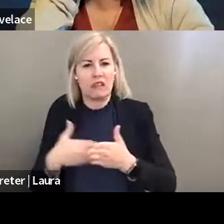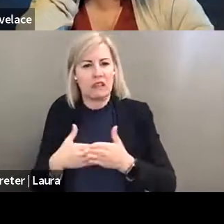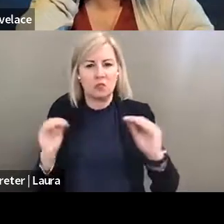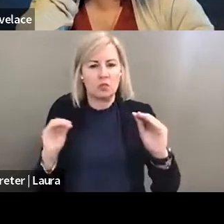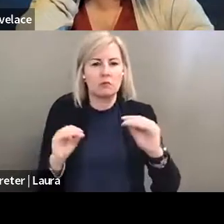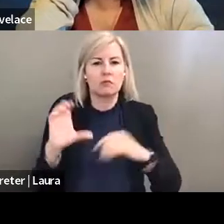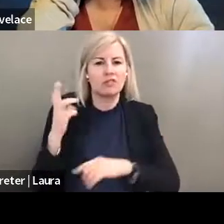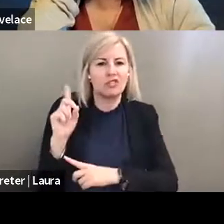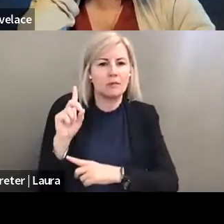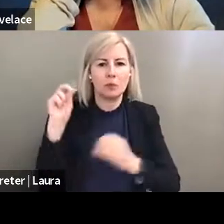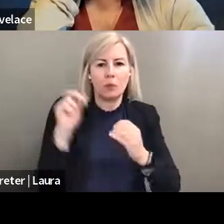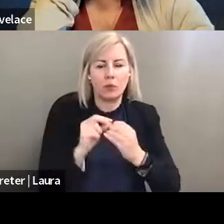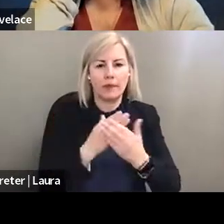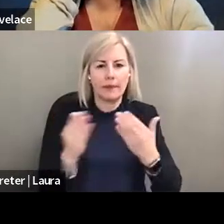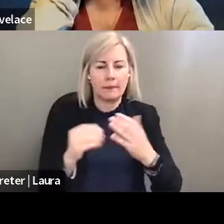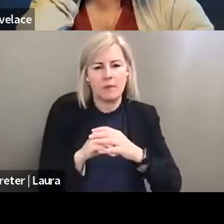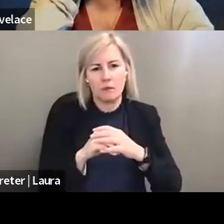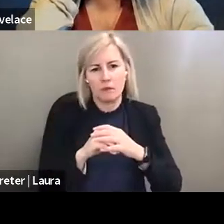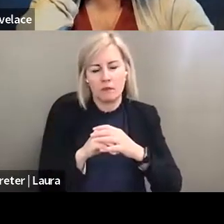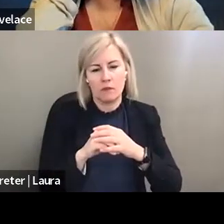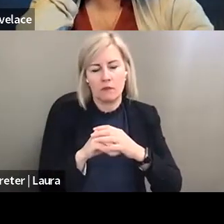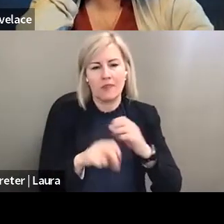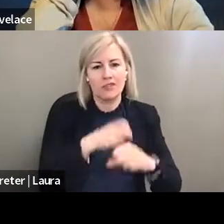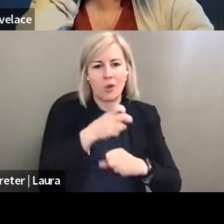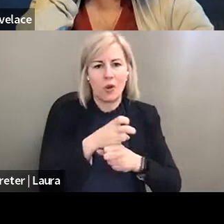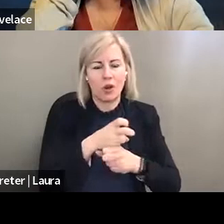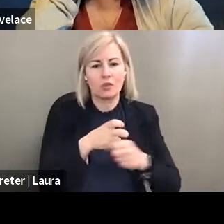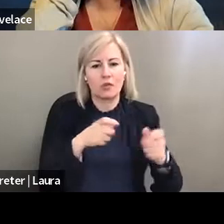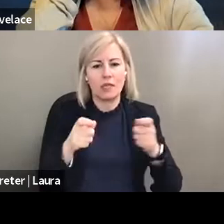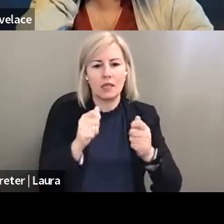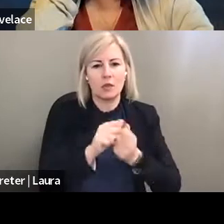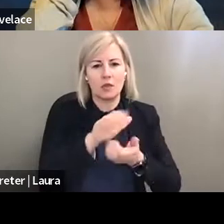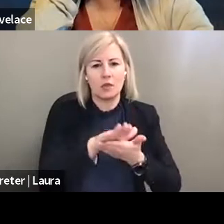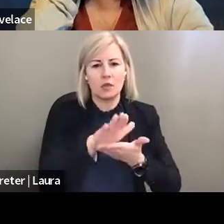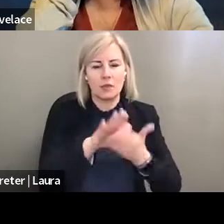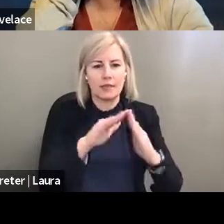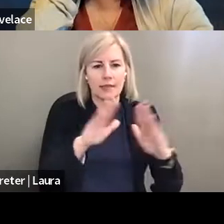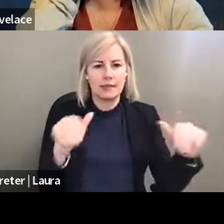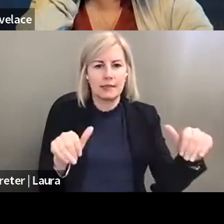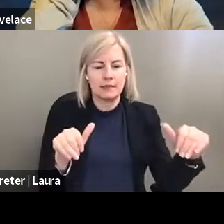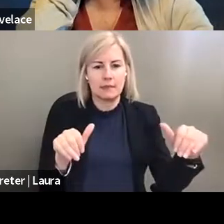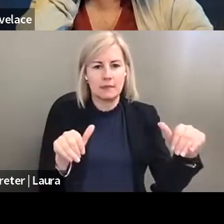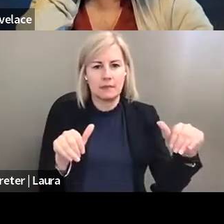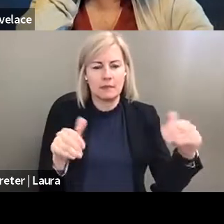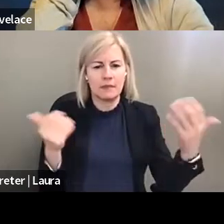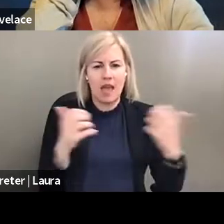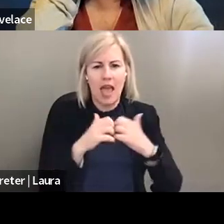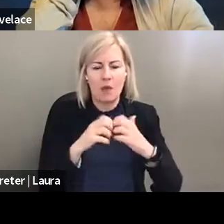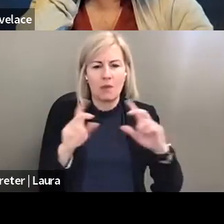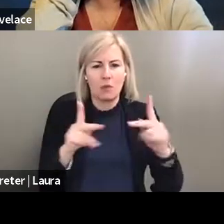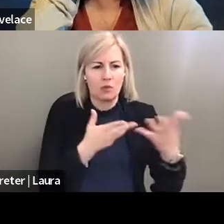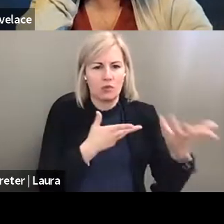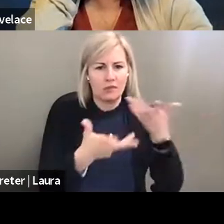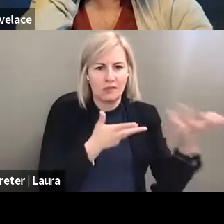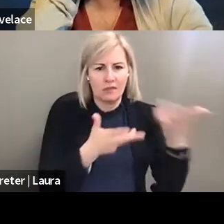one more thing. So it's so hard to deal with the school systems. How are people supposed to contend with them? I